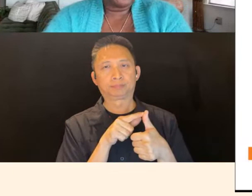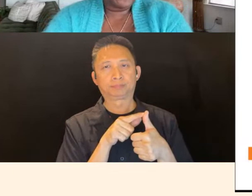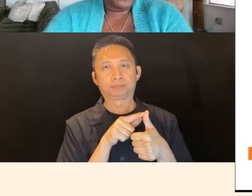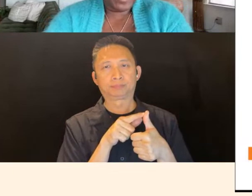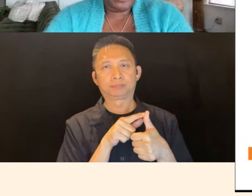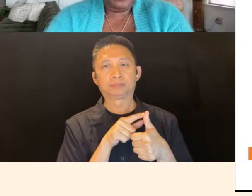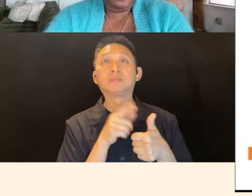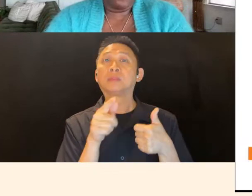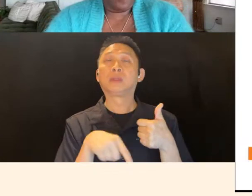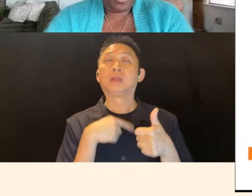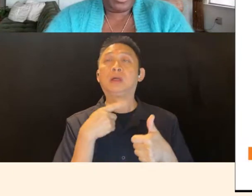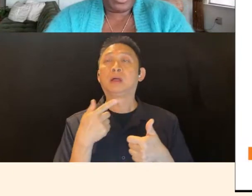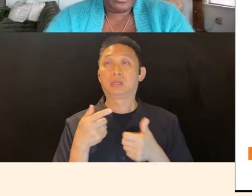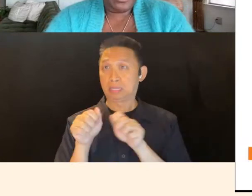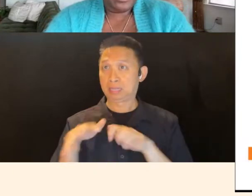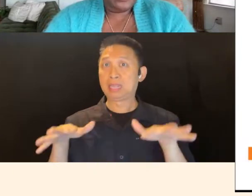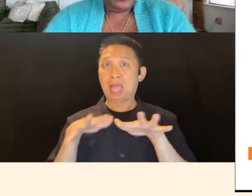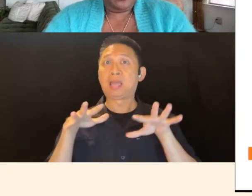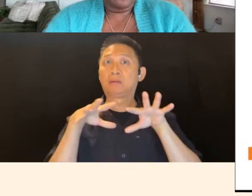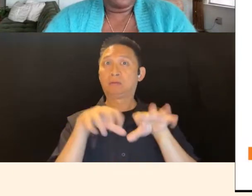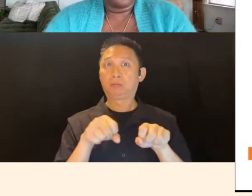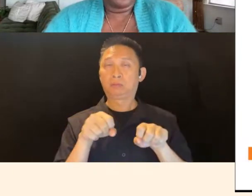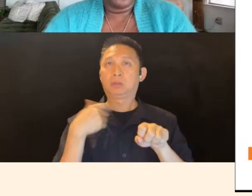Removing land from the speculative market